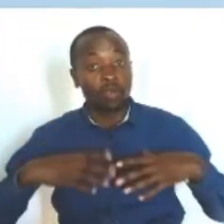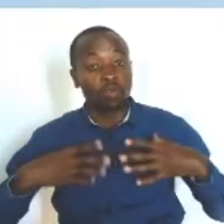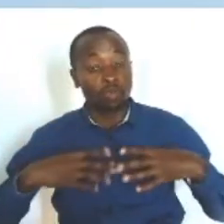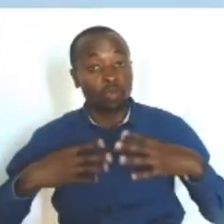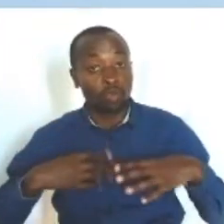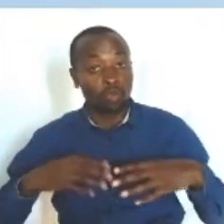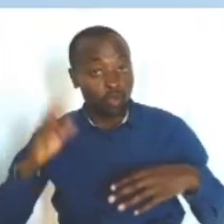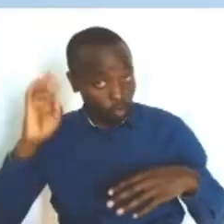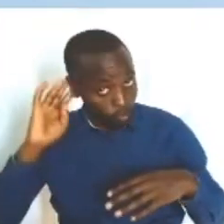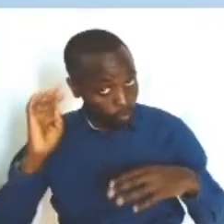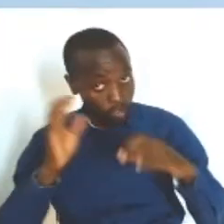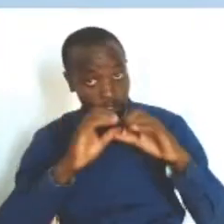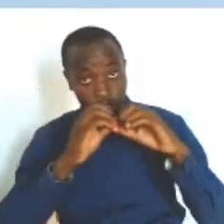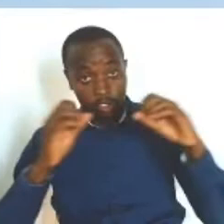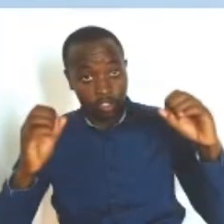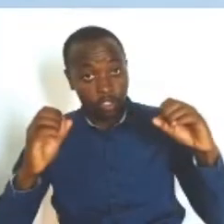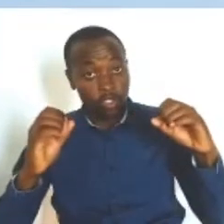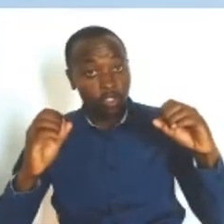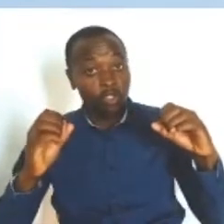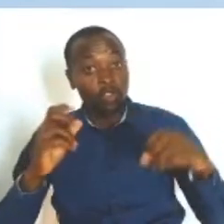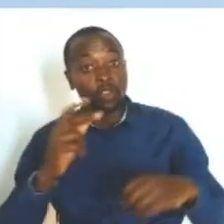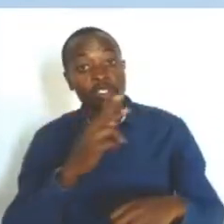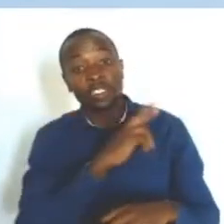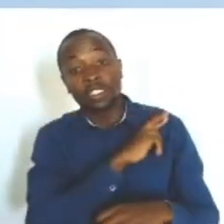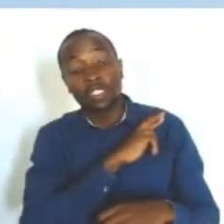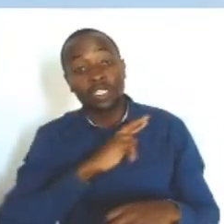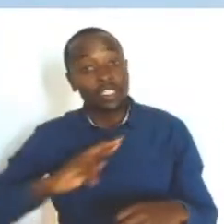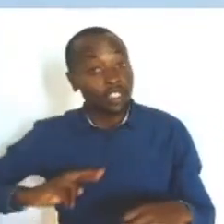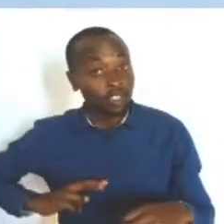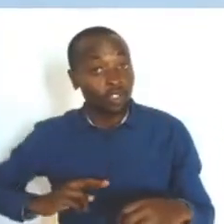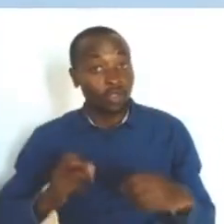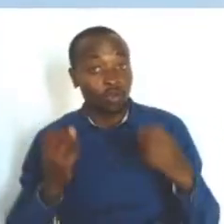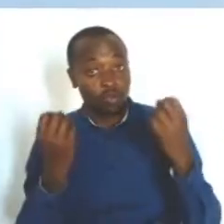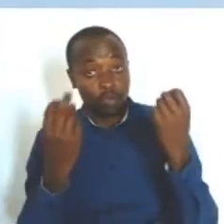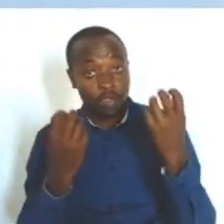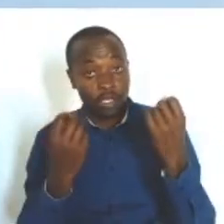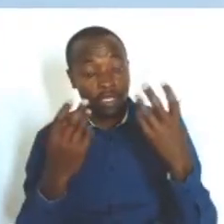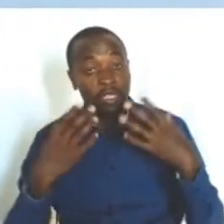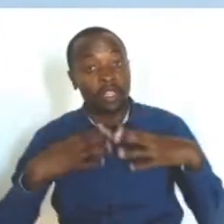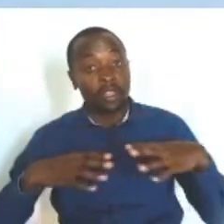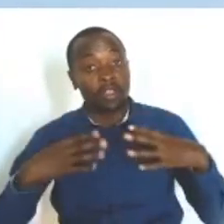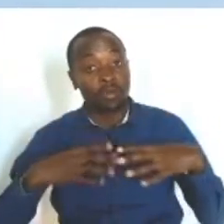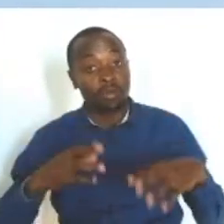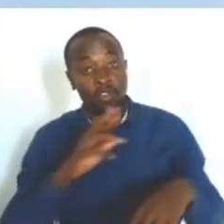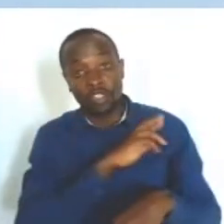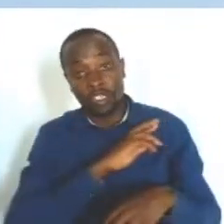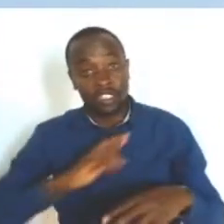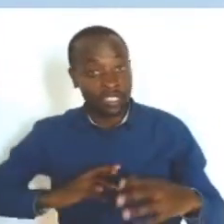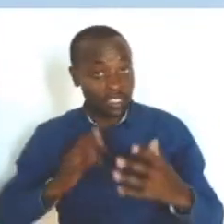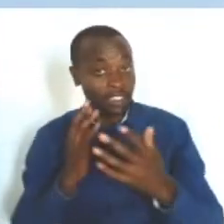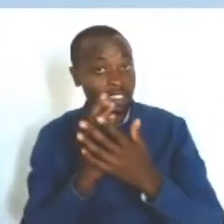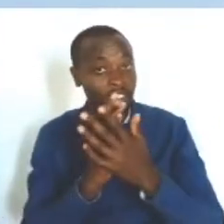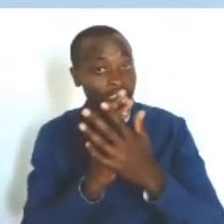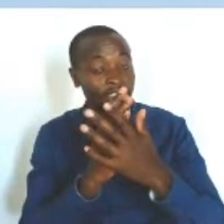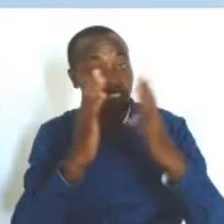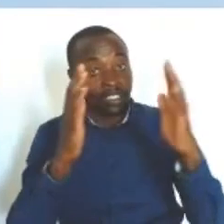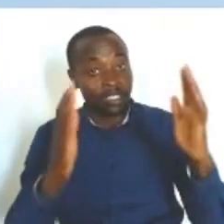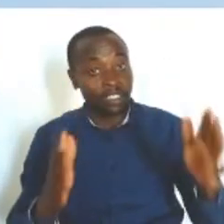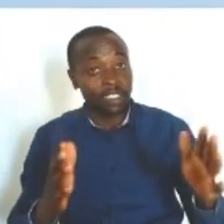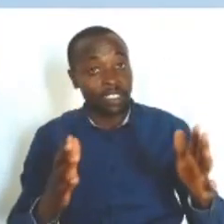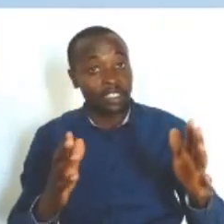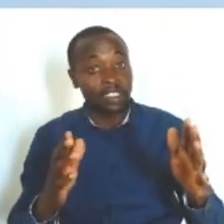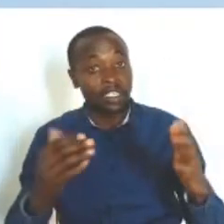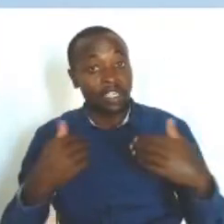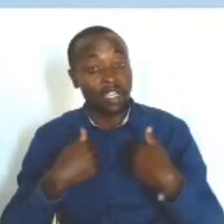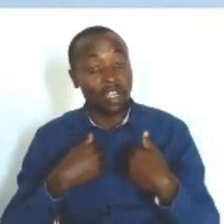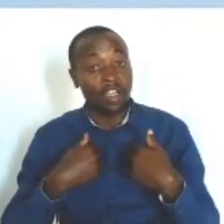is religion. Many are the people and the religious leaders of this world that have devised